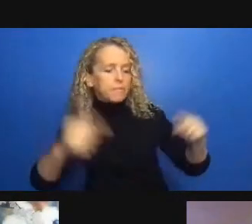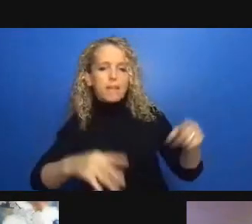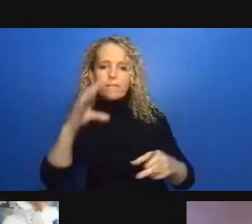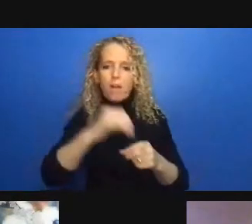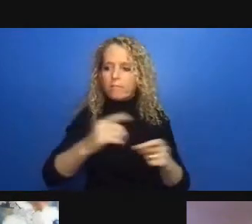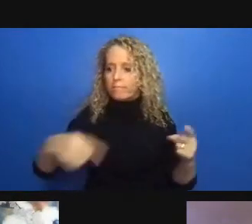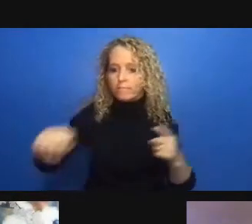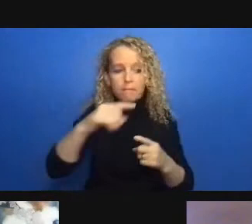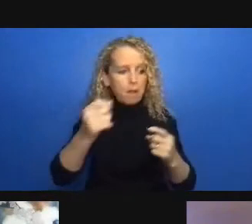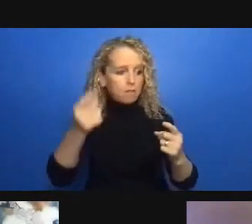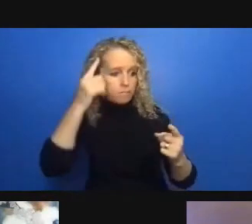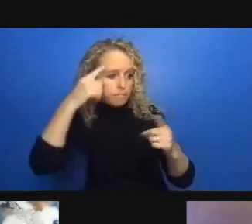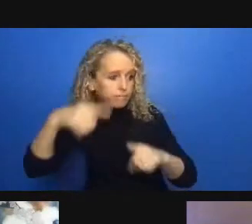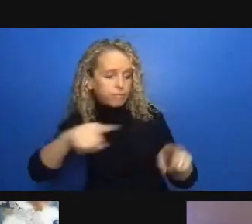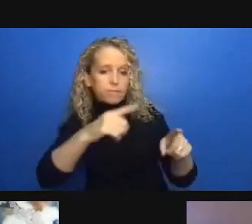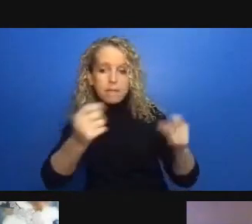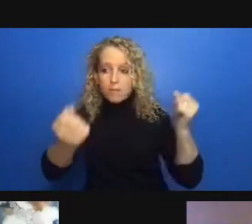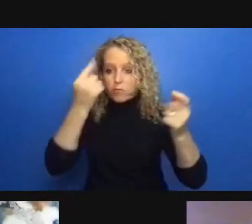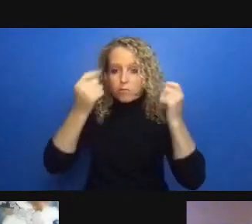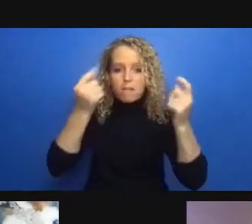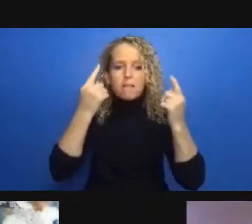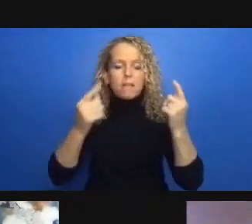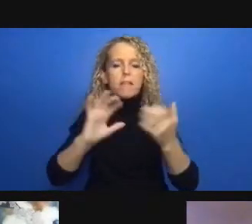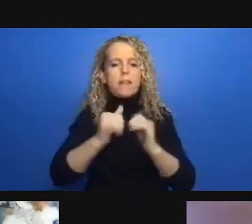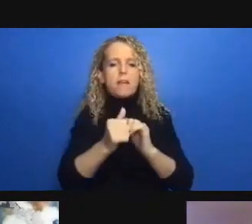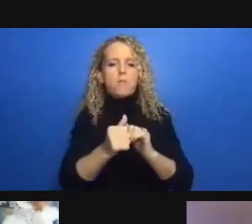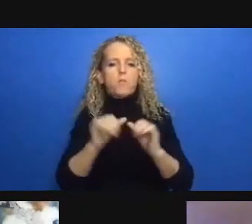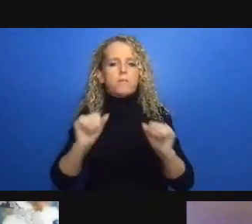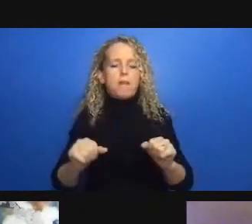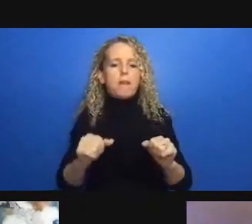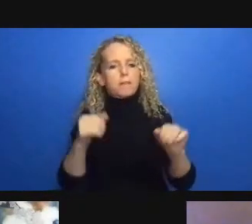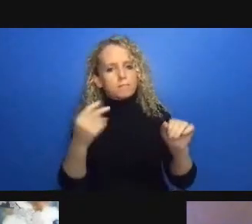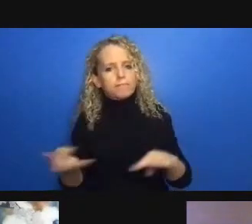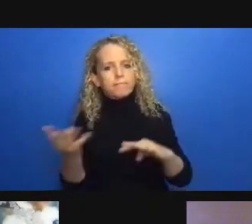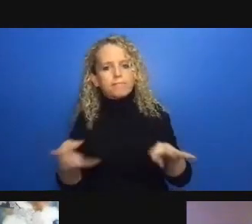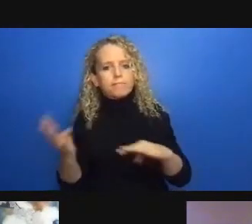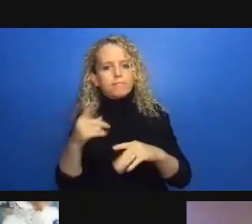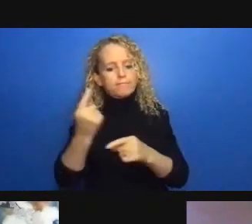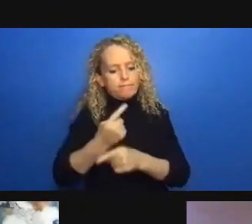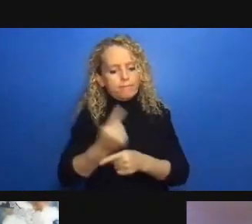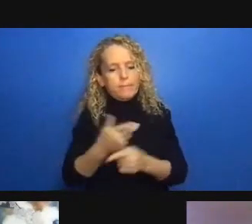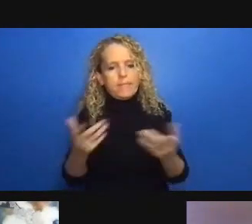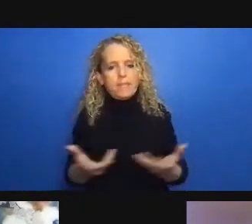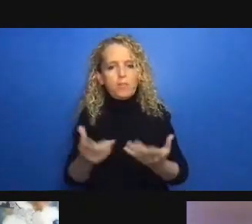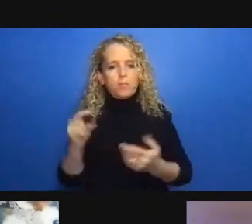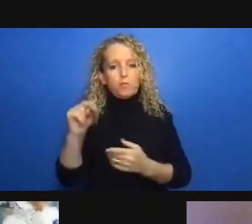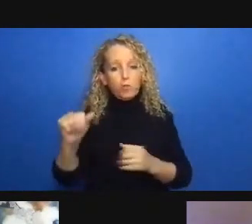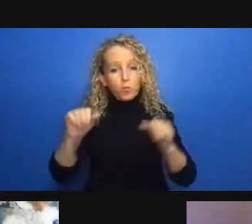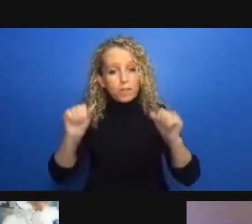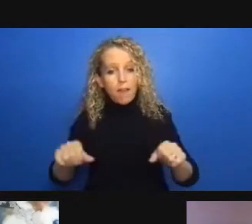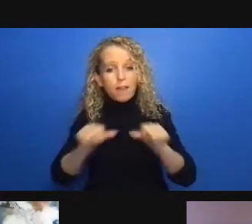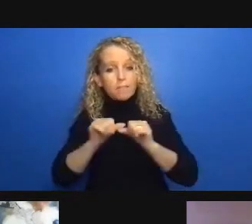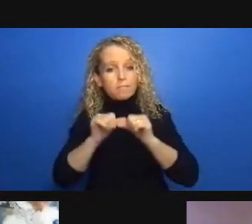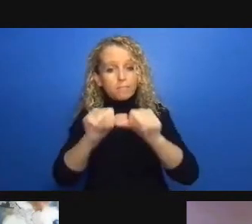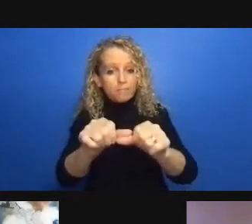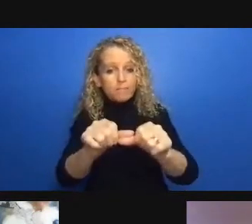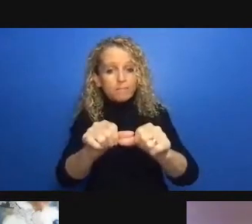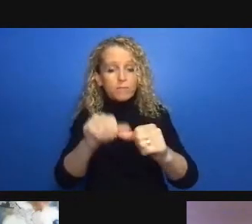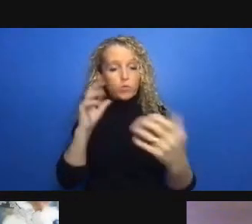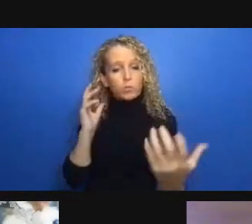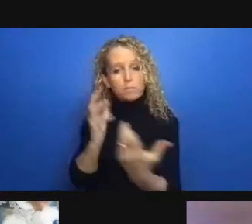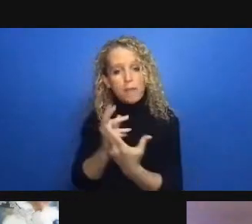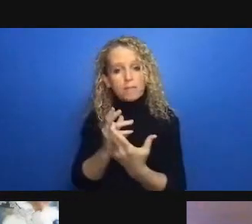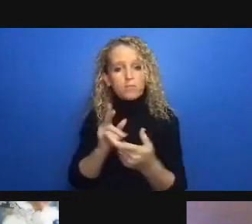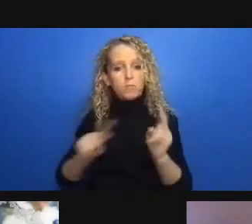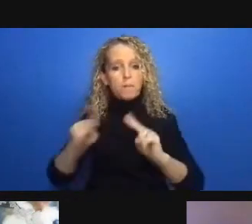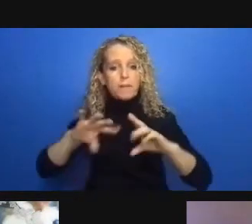that we can bring that capacity here in a manner that is sustainable for the scale of our